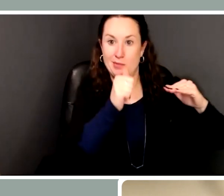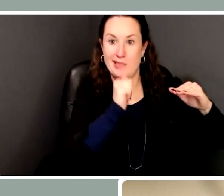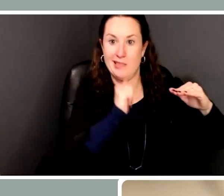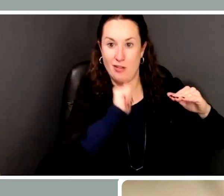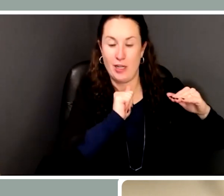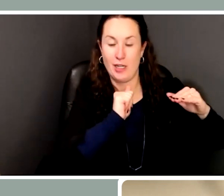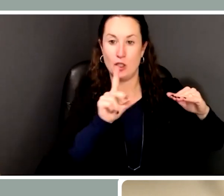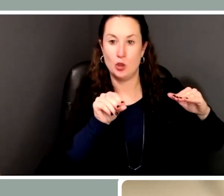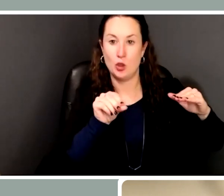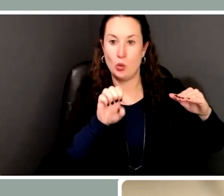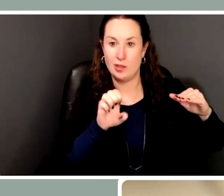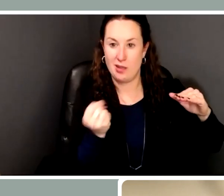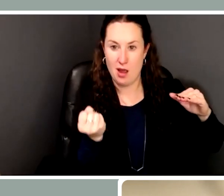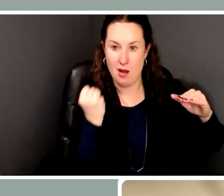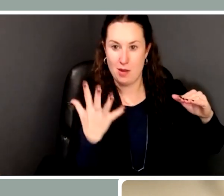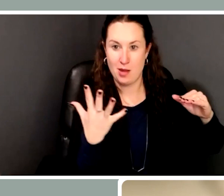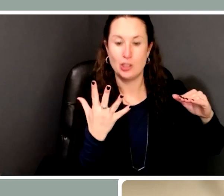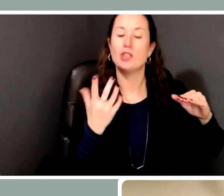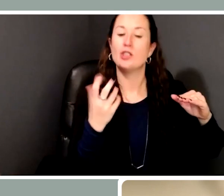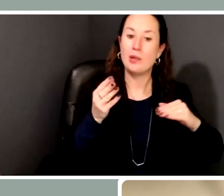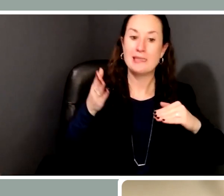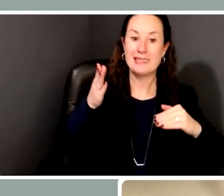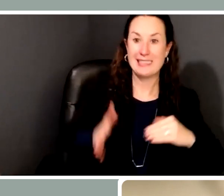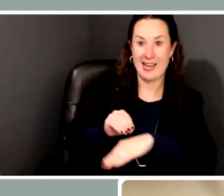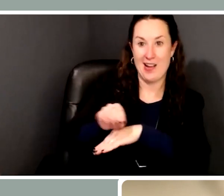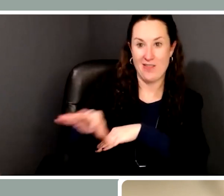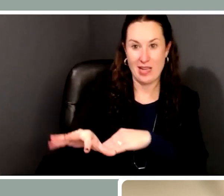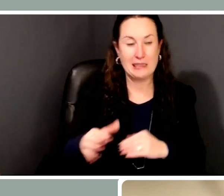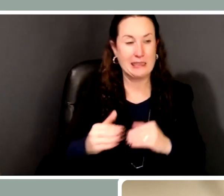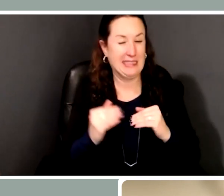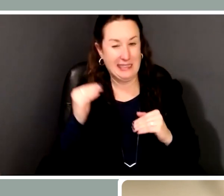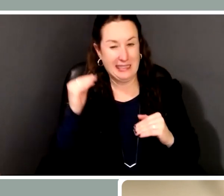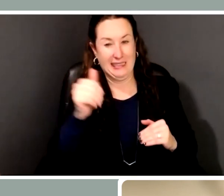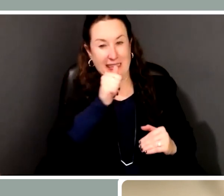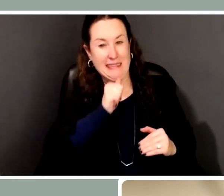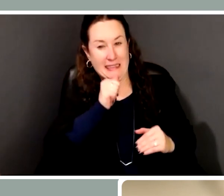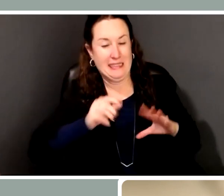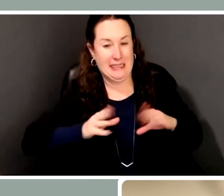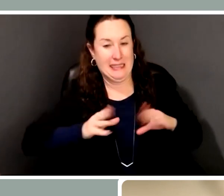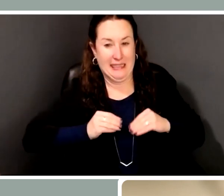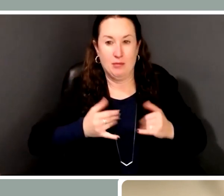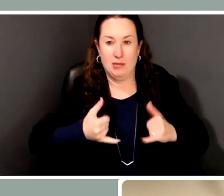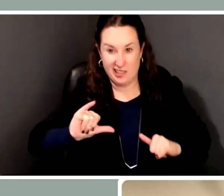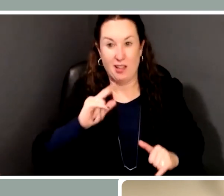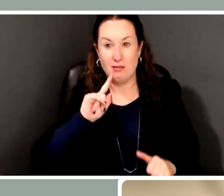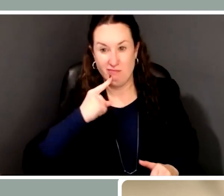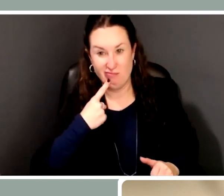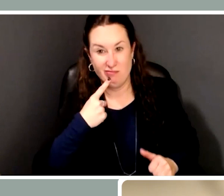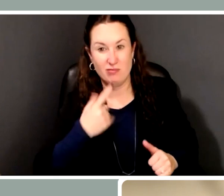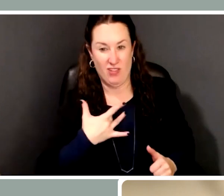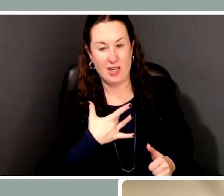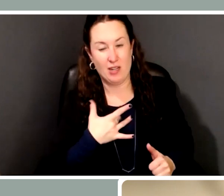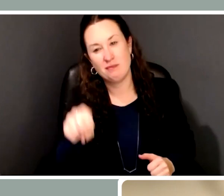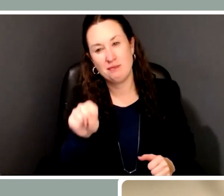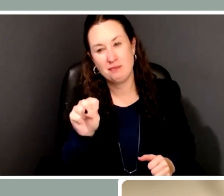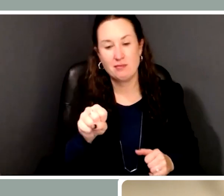the dose at which the side effects are acceptable, but they might be significant still. And we'd love